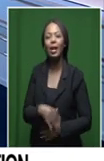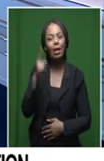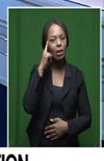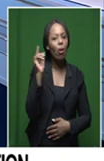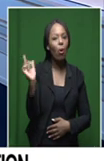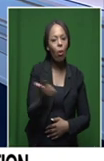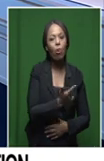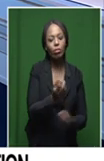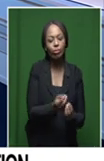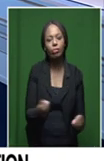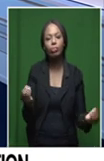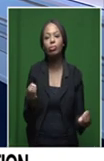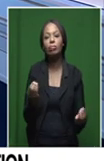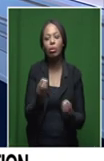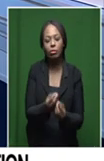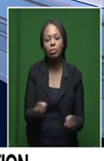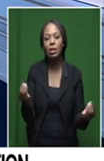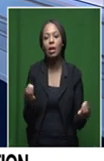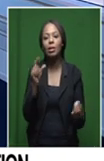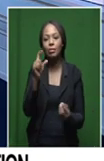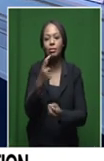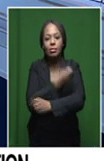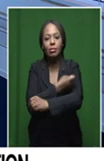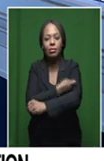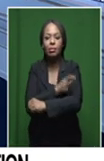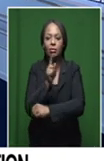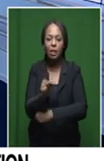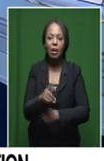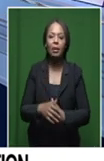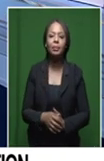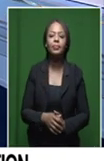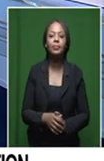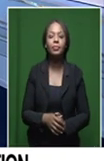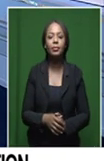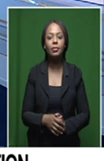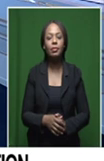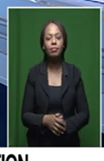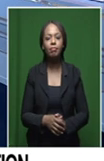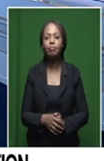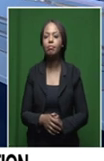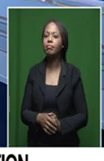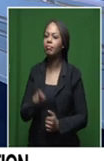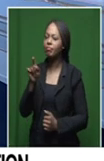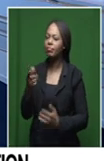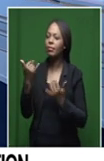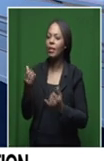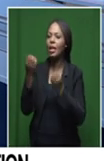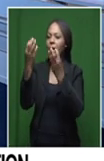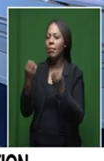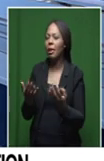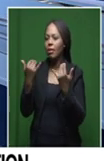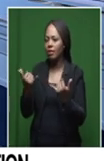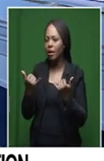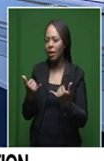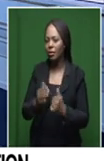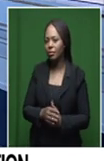to the younger population when it comes to vaccines as well. What are the actual numbers looking like with respect